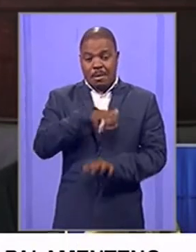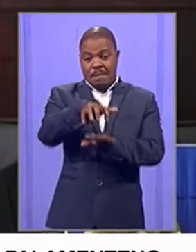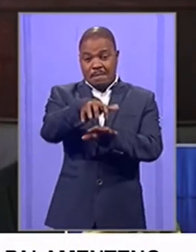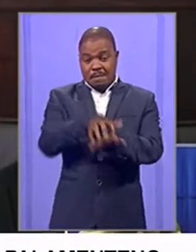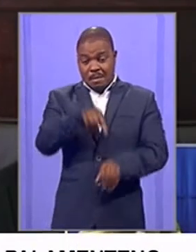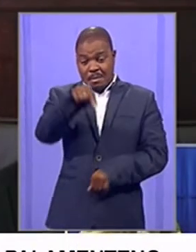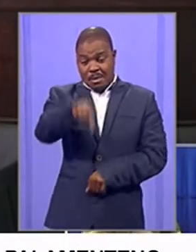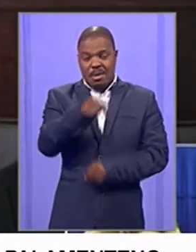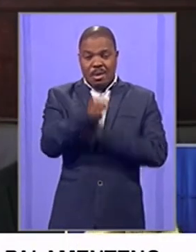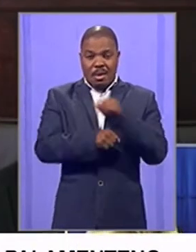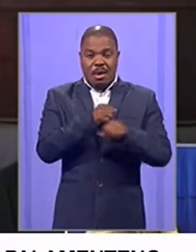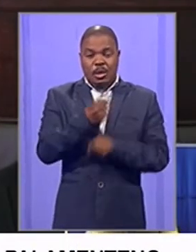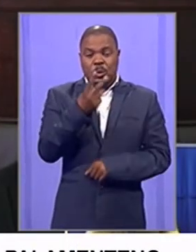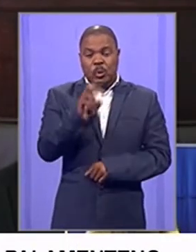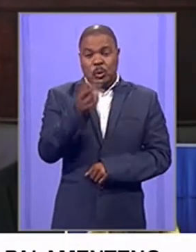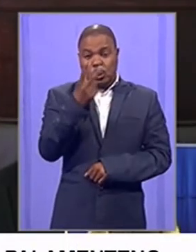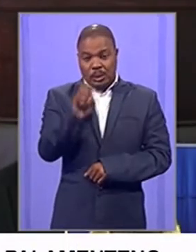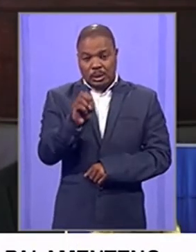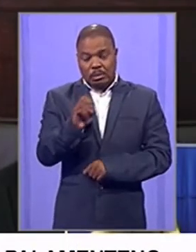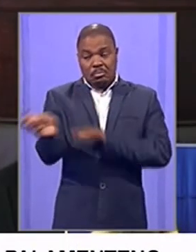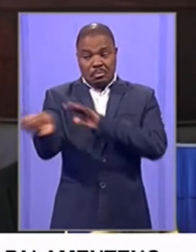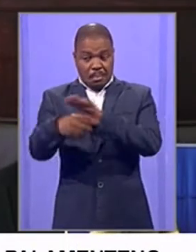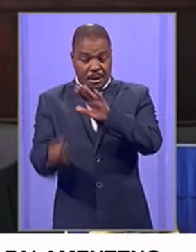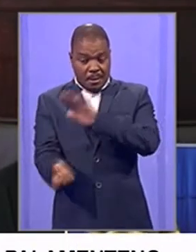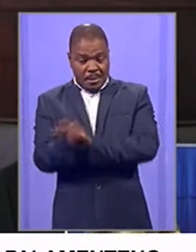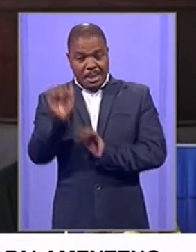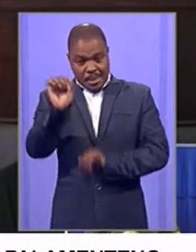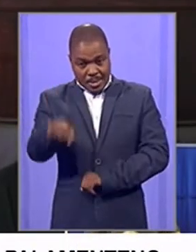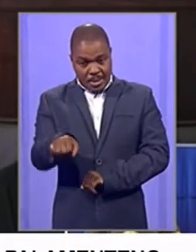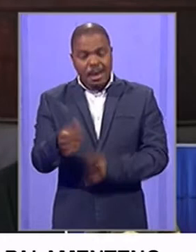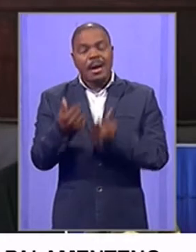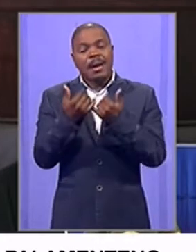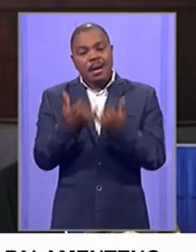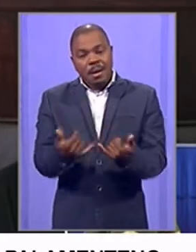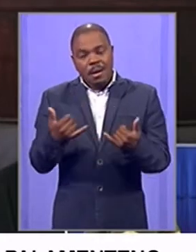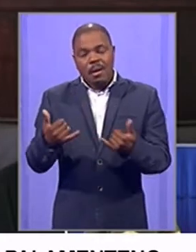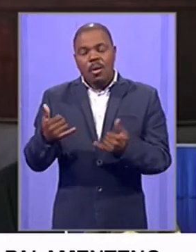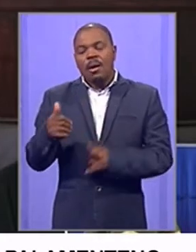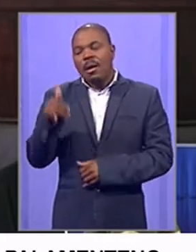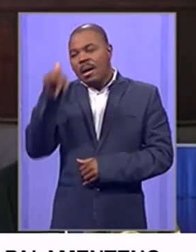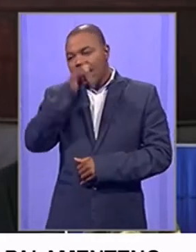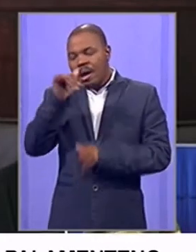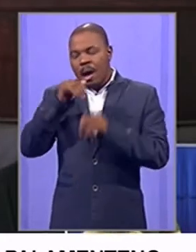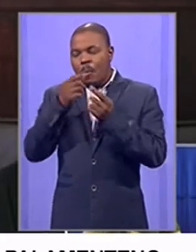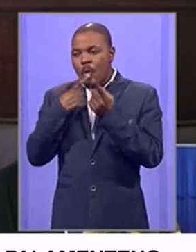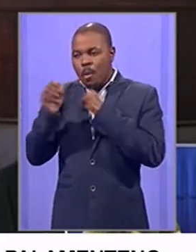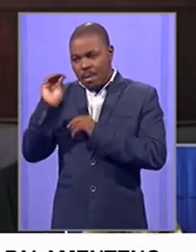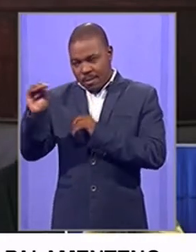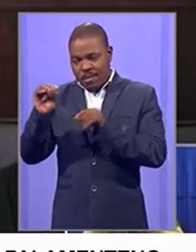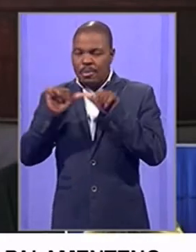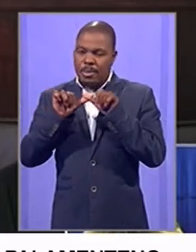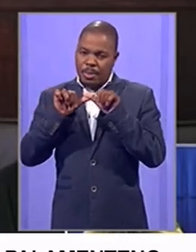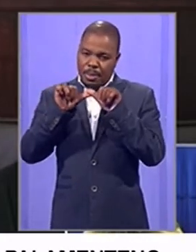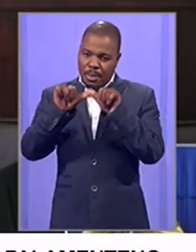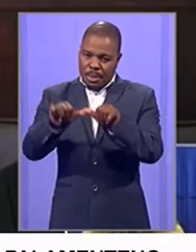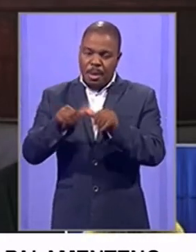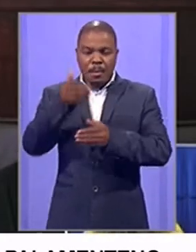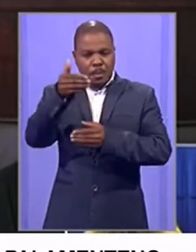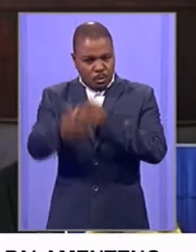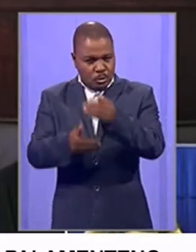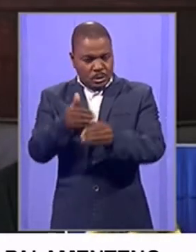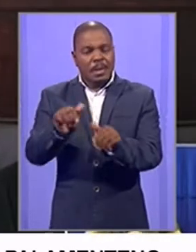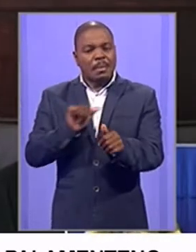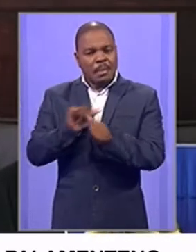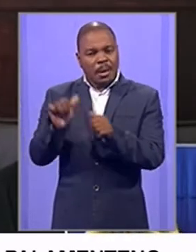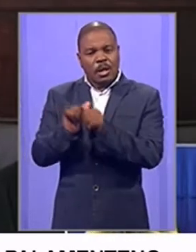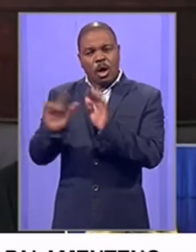in 2020 is a subject of criminal complaint, and the law must be